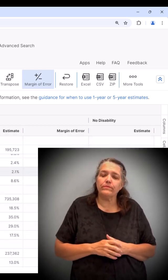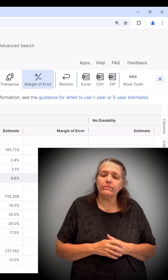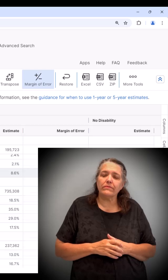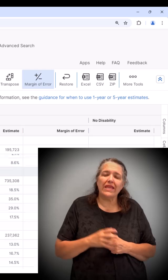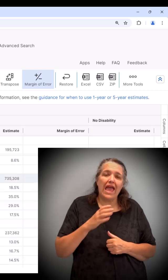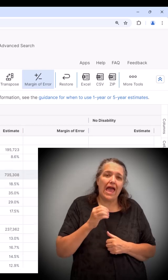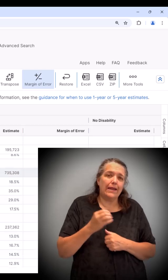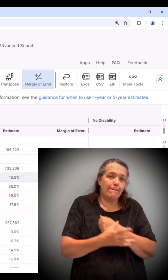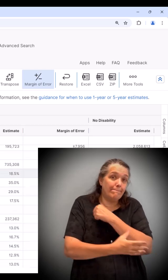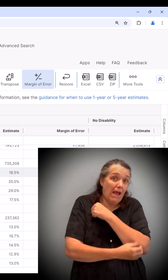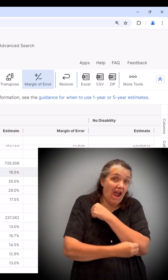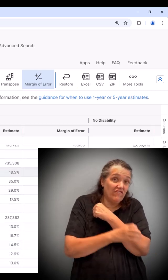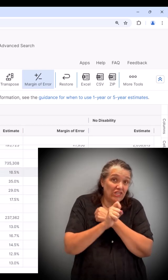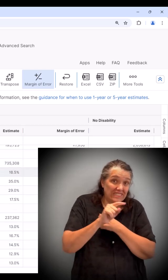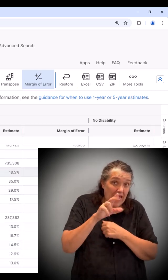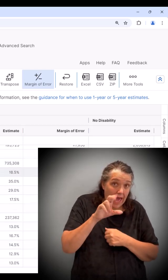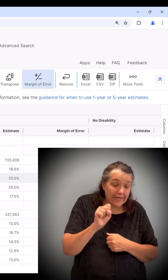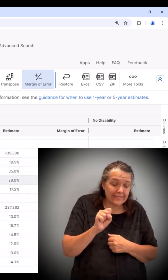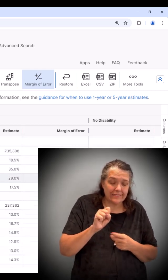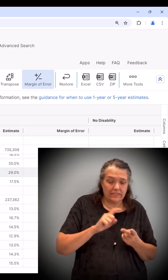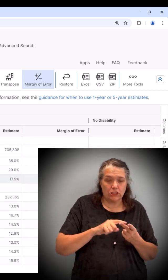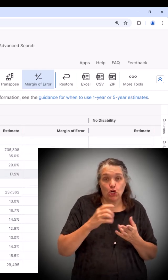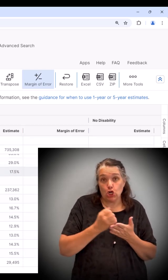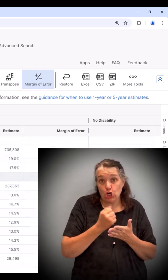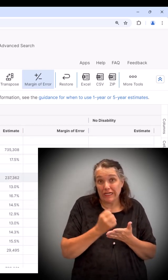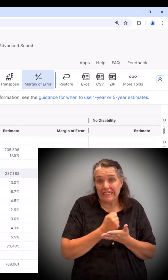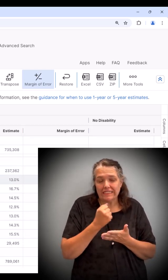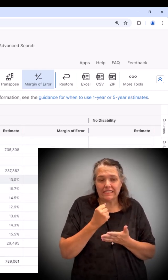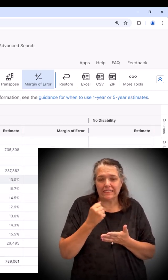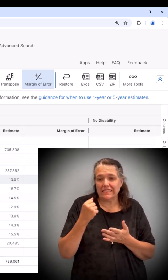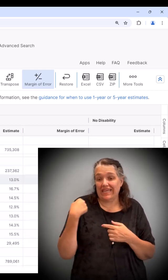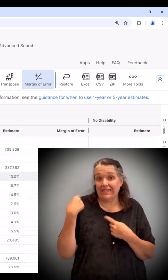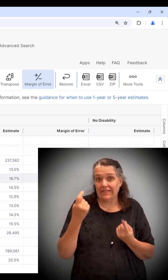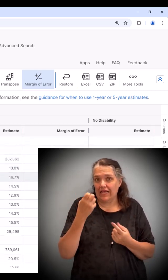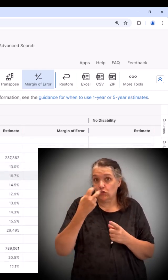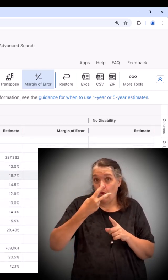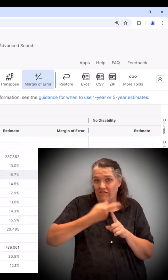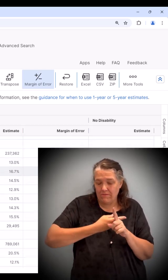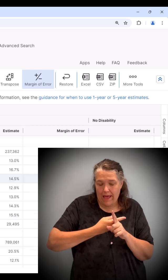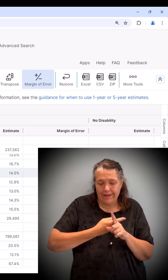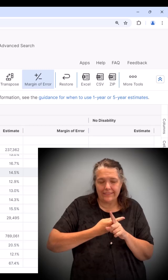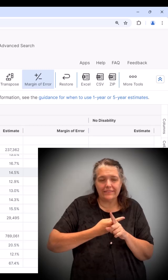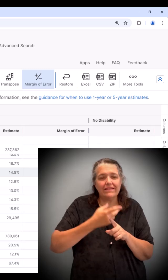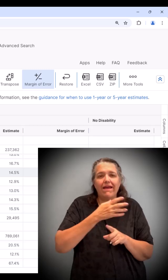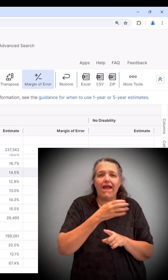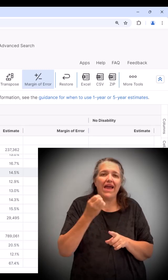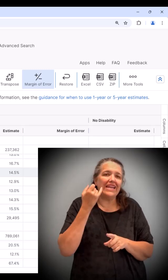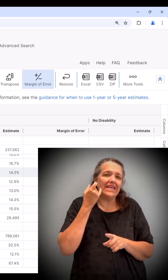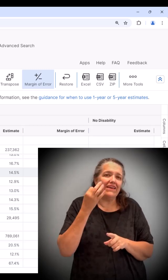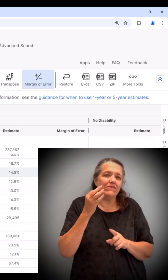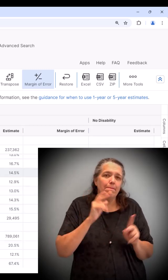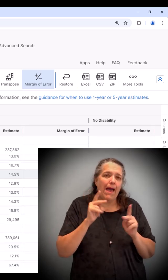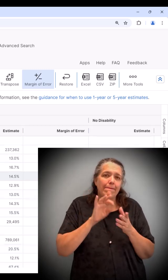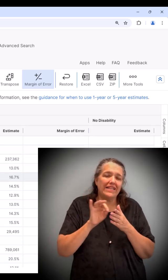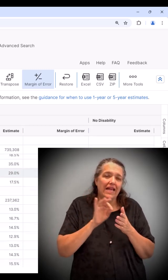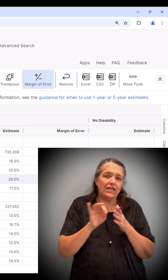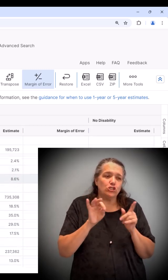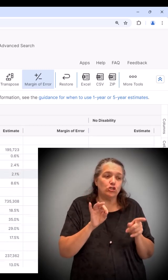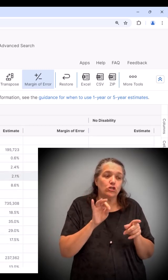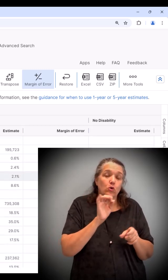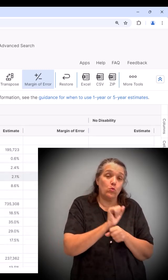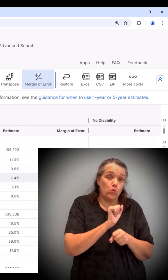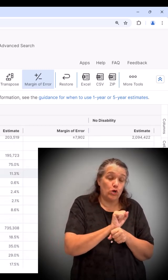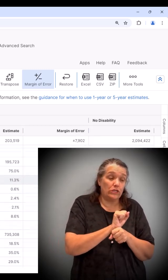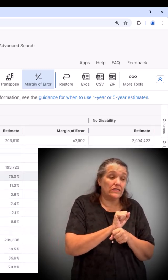and whether the population is working in private industry or the government, data on the industry of